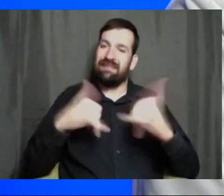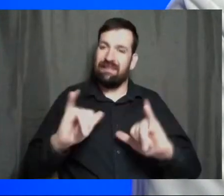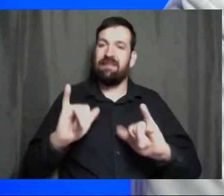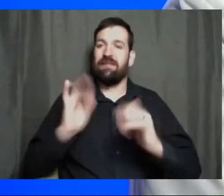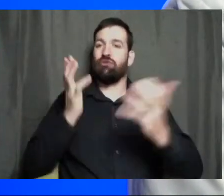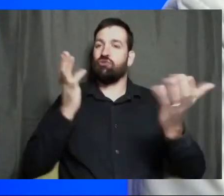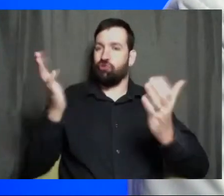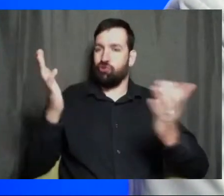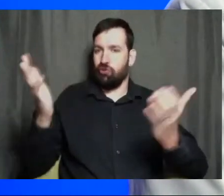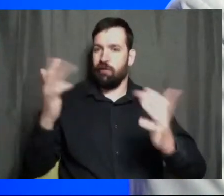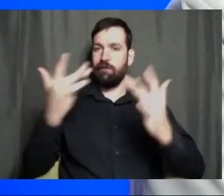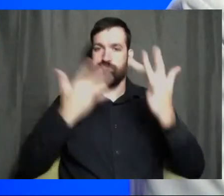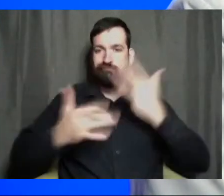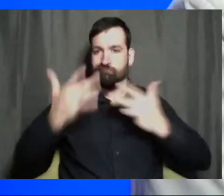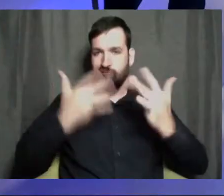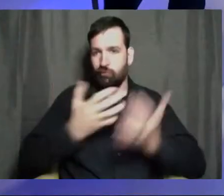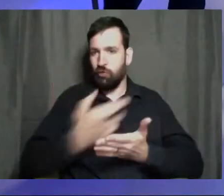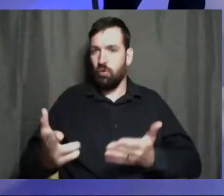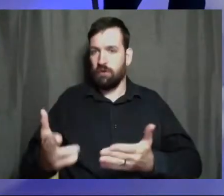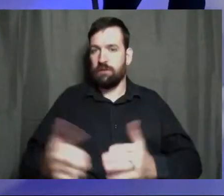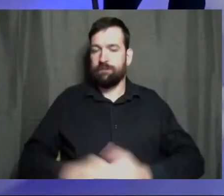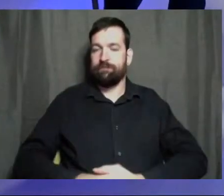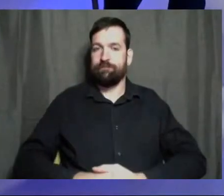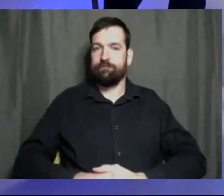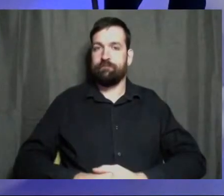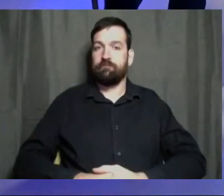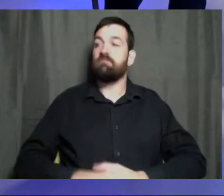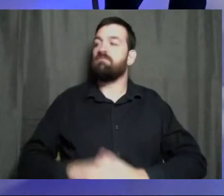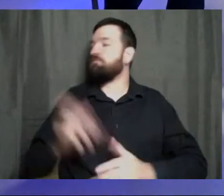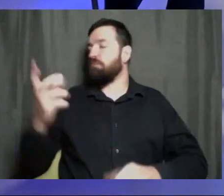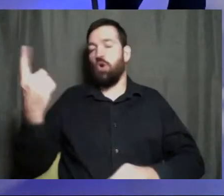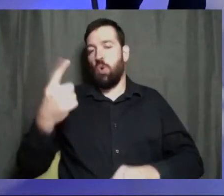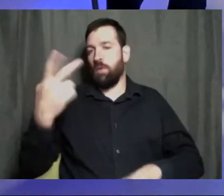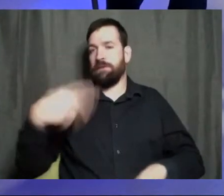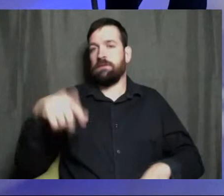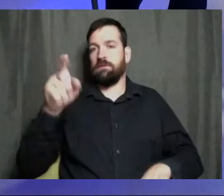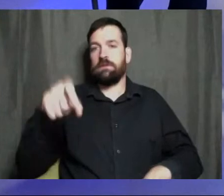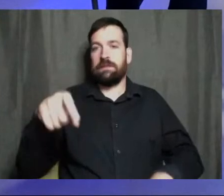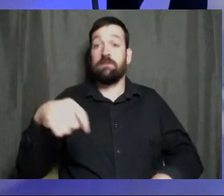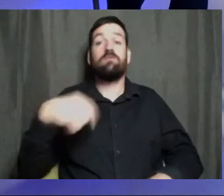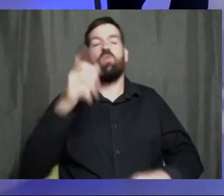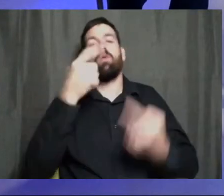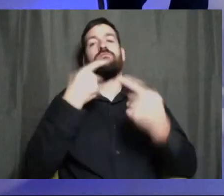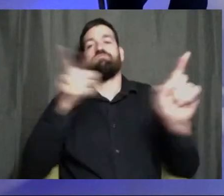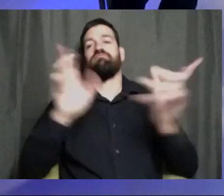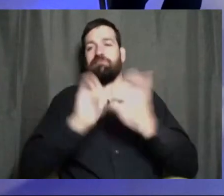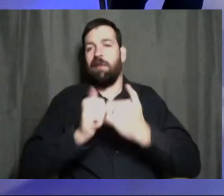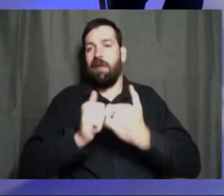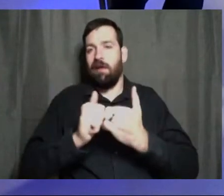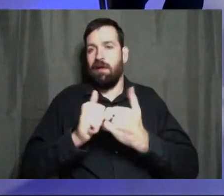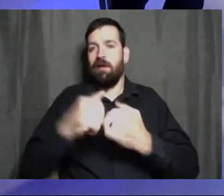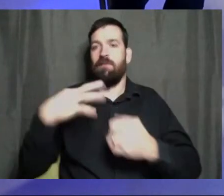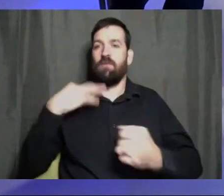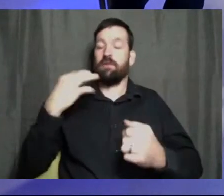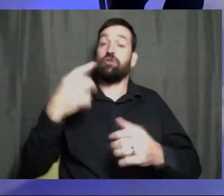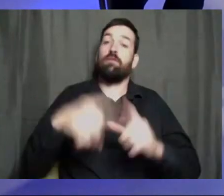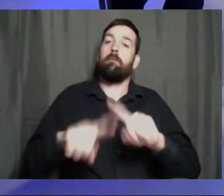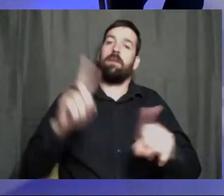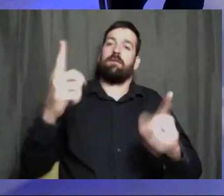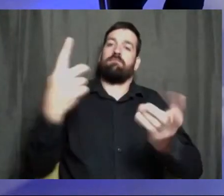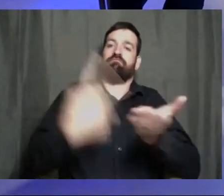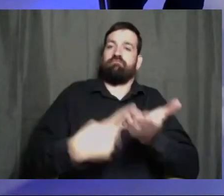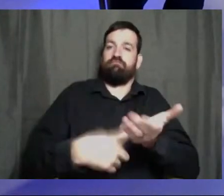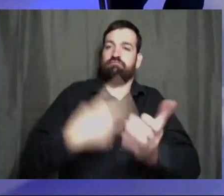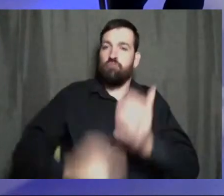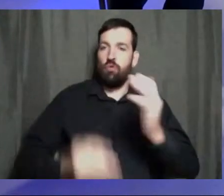with volunteers. So. Always a need. And you mentioned volunteers. We're going to tell you how folks can do that here in a bit. And we're going to talk about both organizations throughout